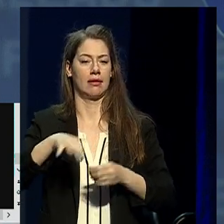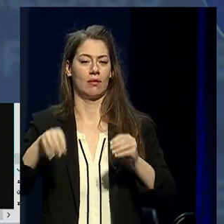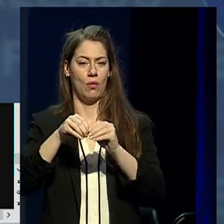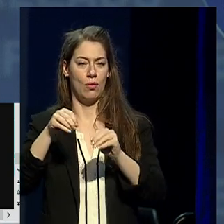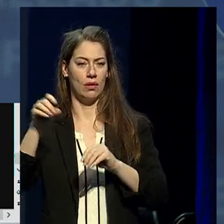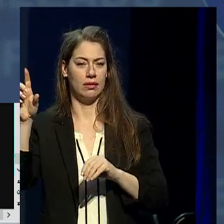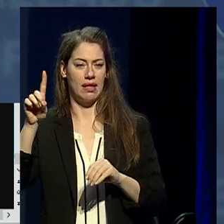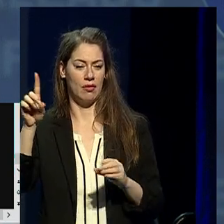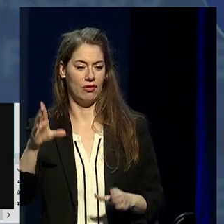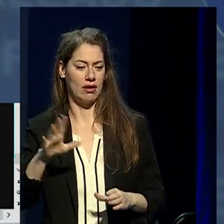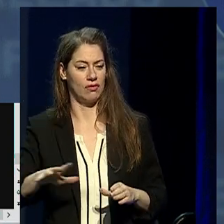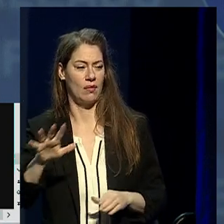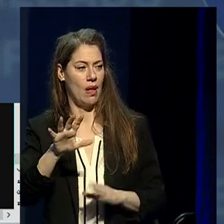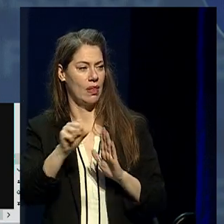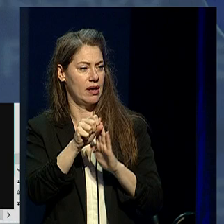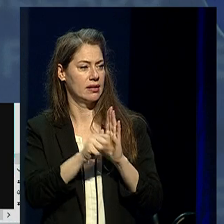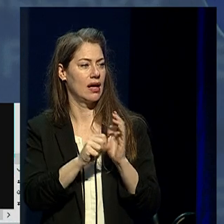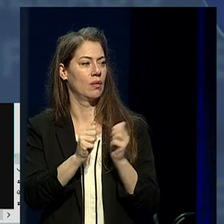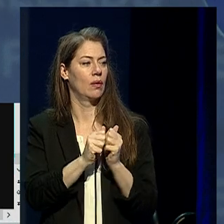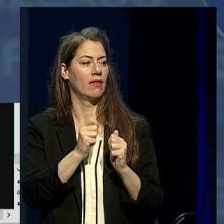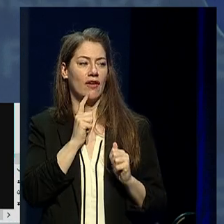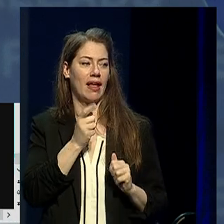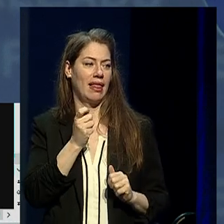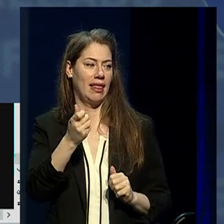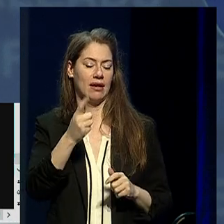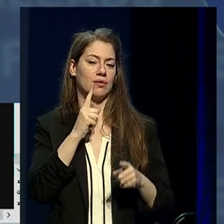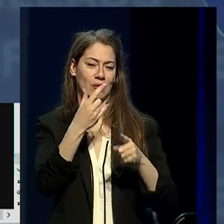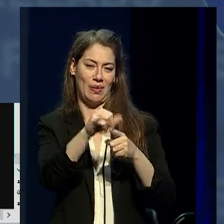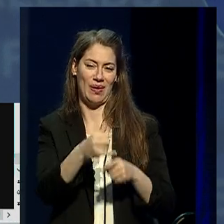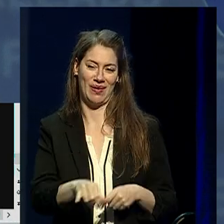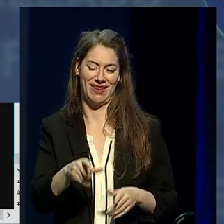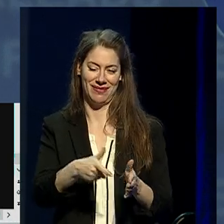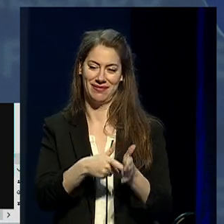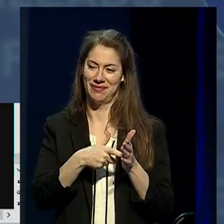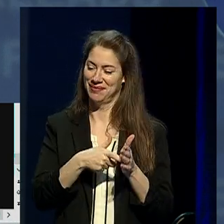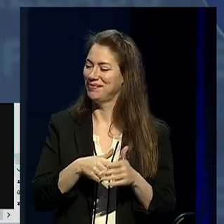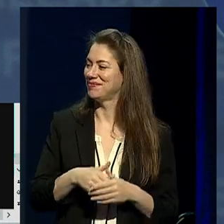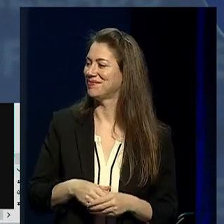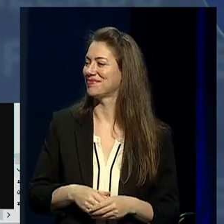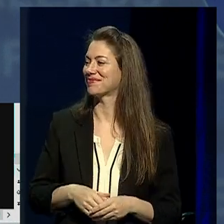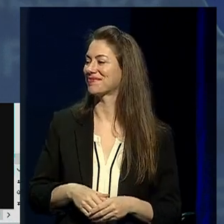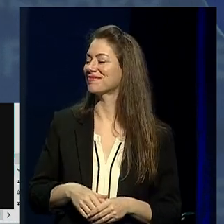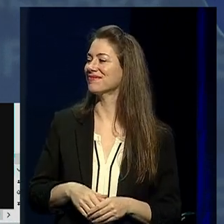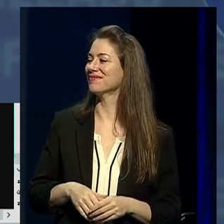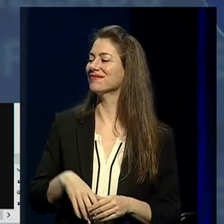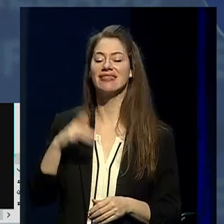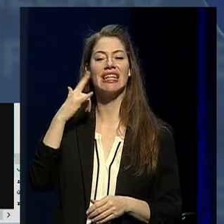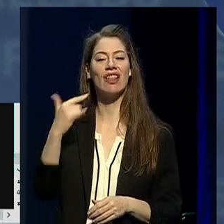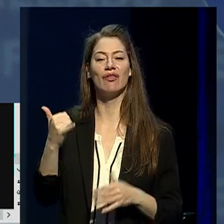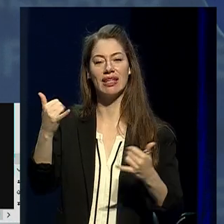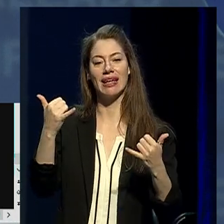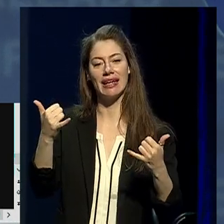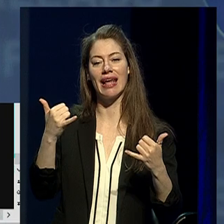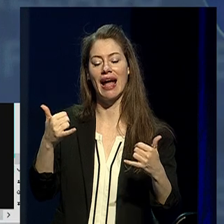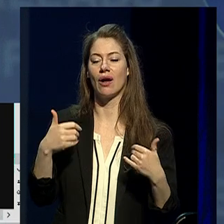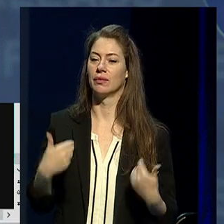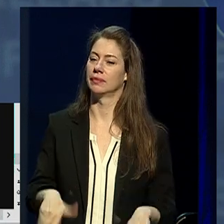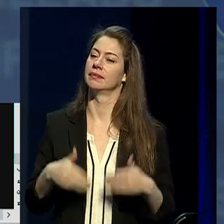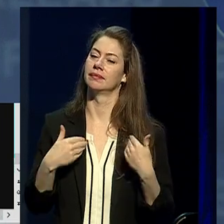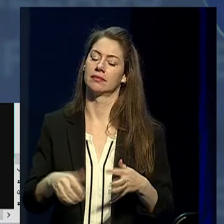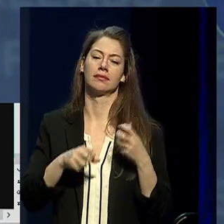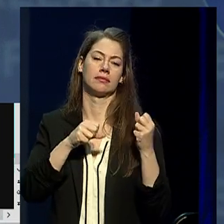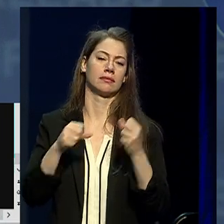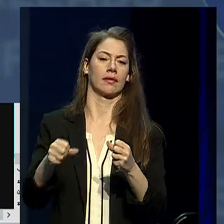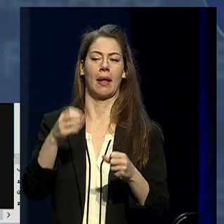the state with very little cussing needed. California is now solidly blue.